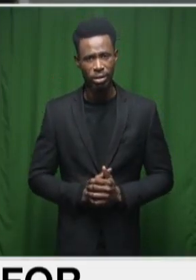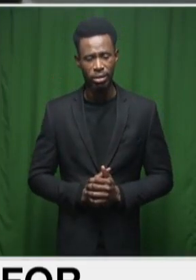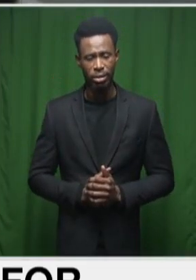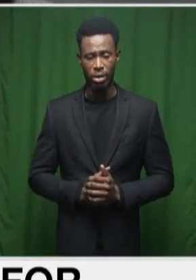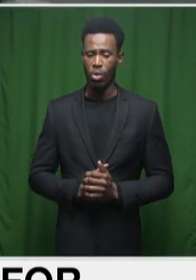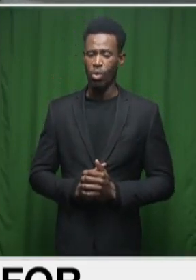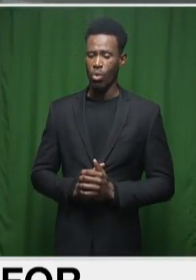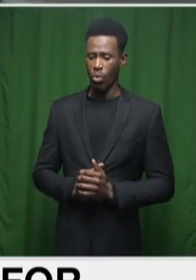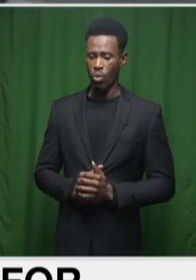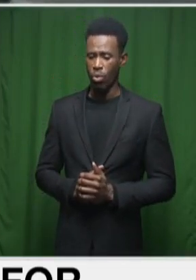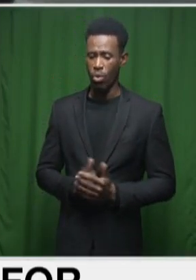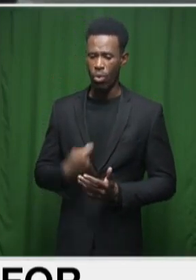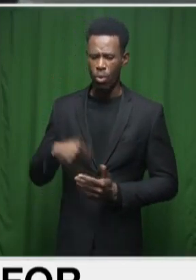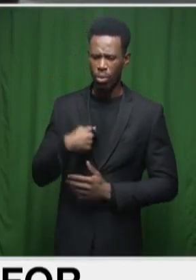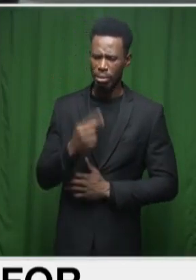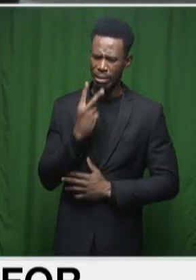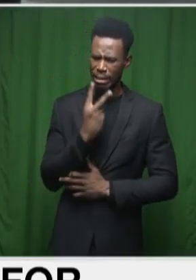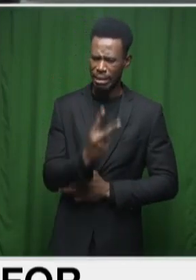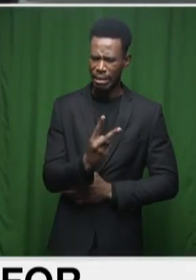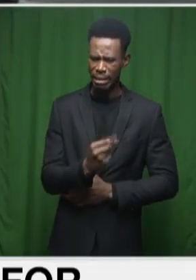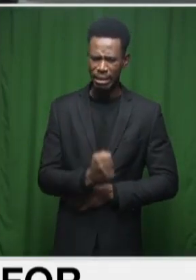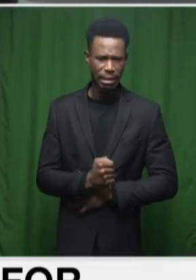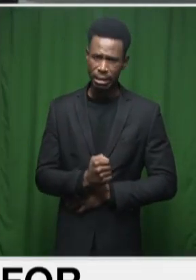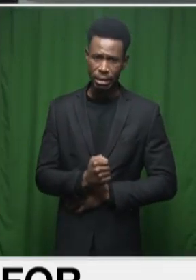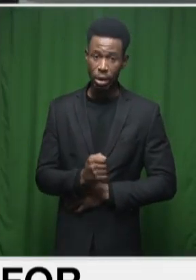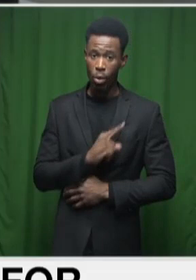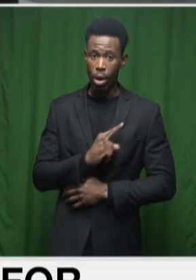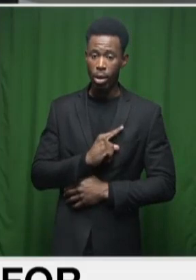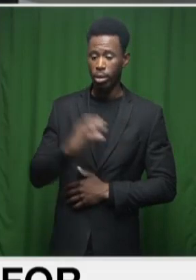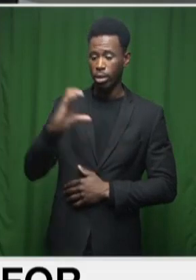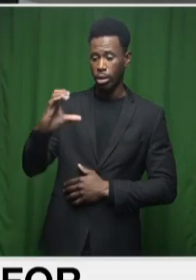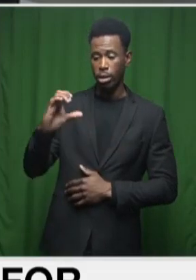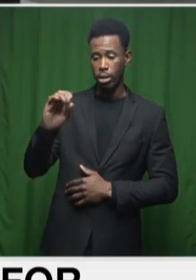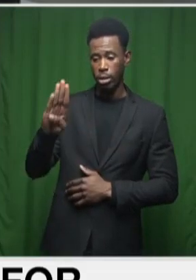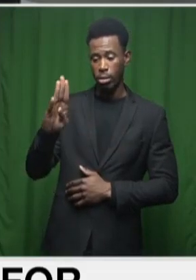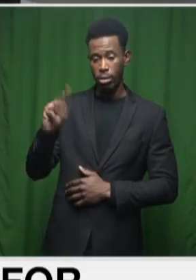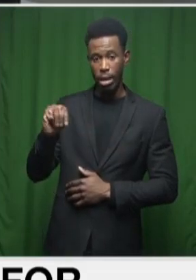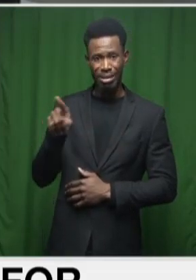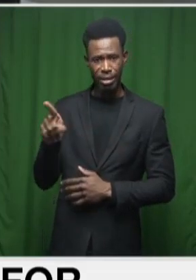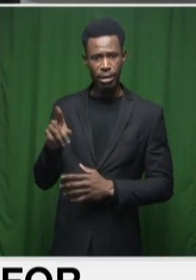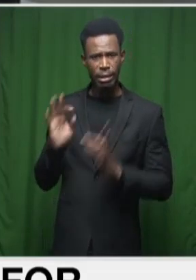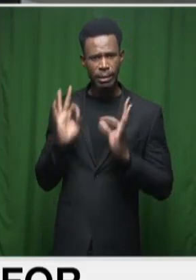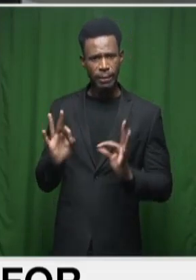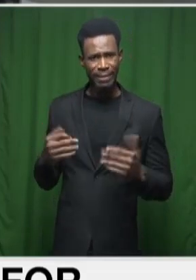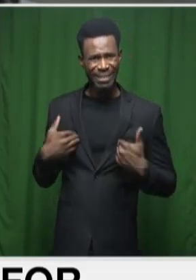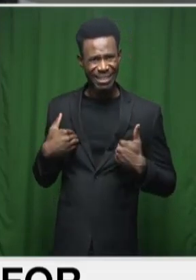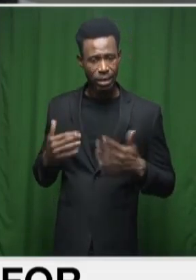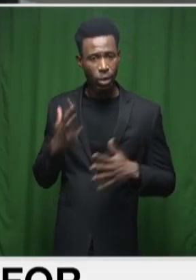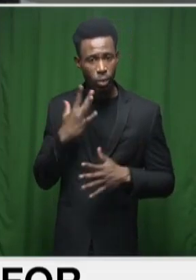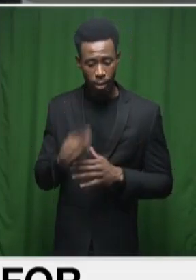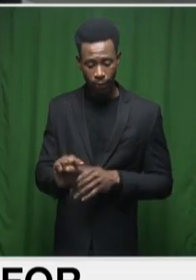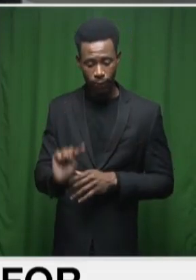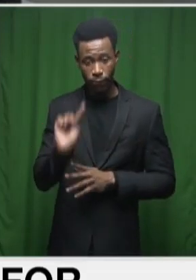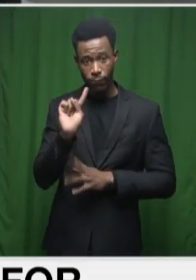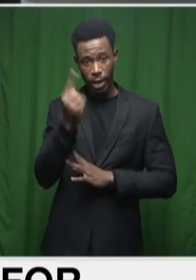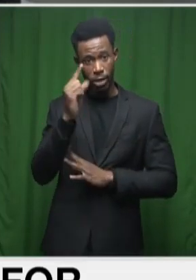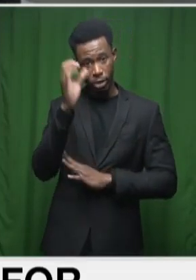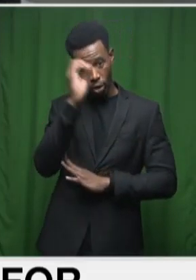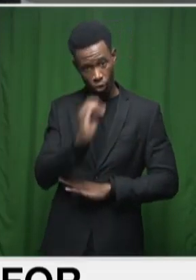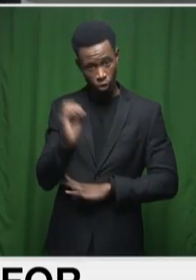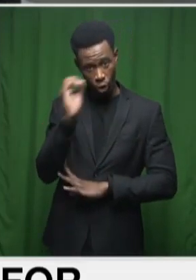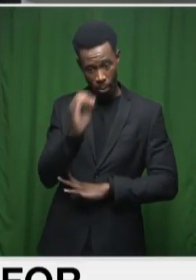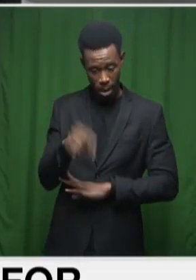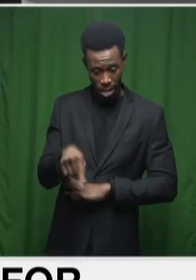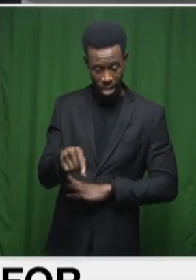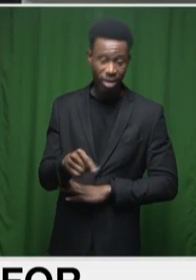I mean, when we look at it, it's round the corner. I mean, CBAM is scheduled to begin on the 1st of October this year. And I mean, basically requiring